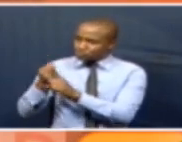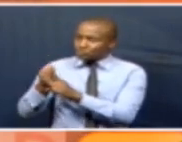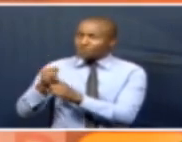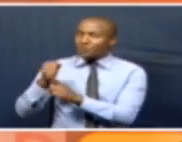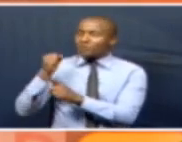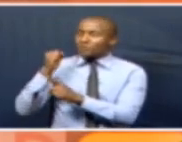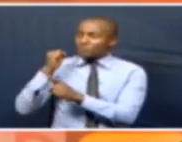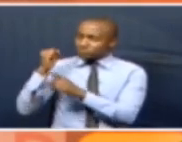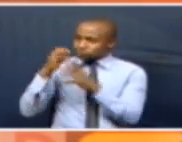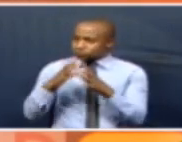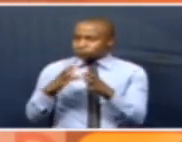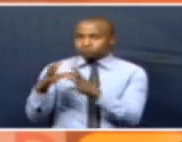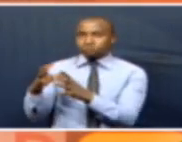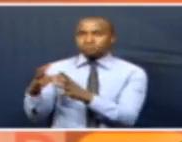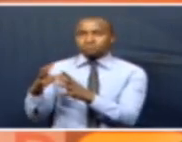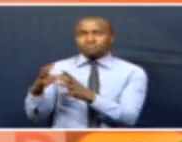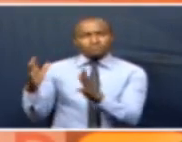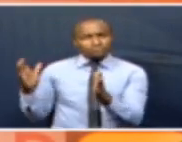democracy crusade.